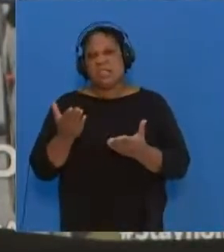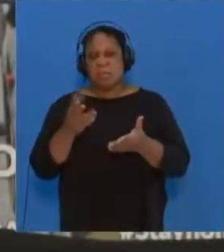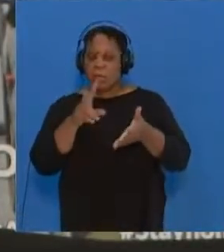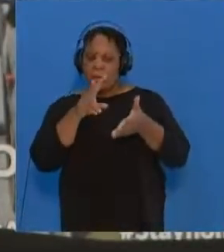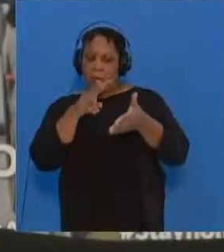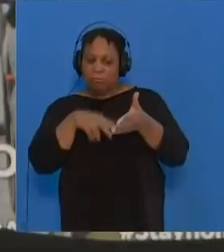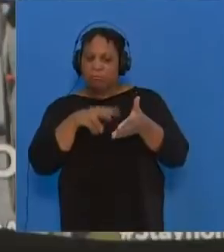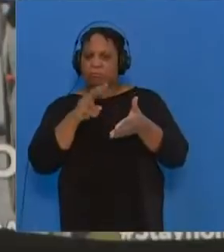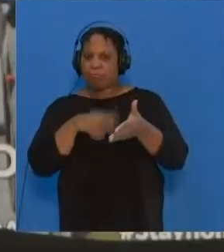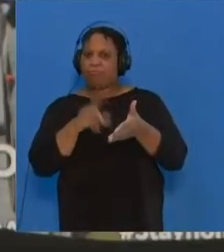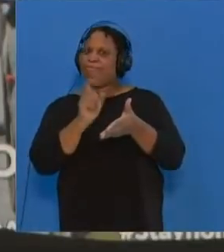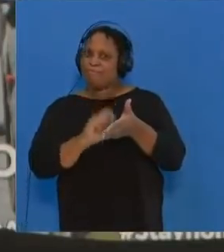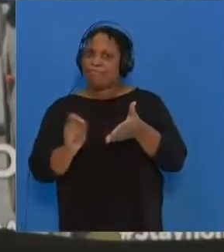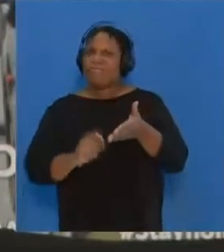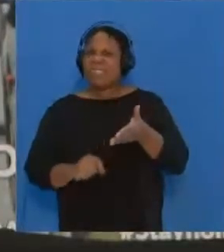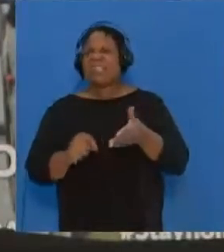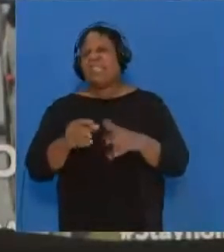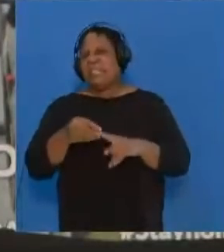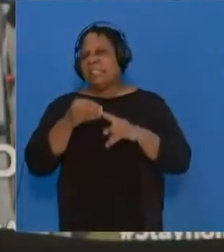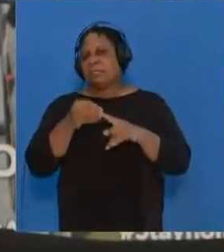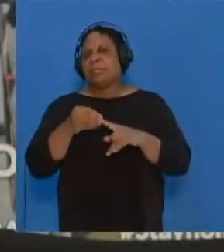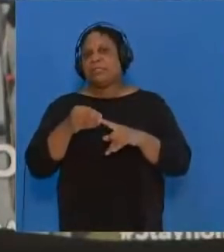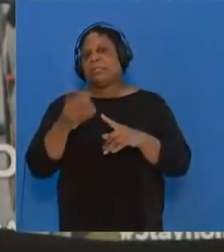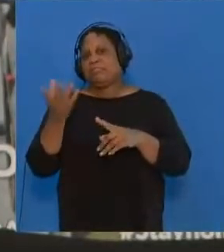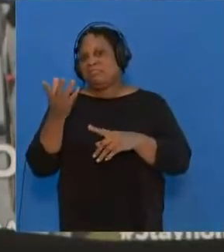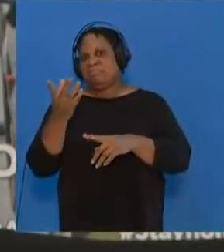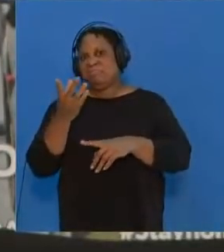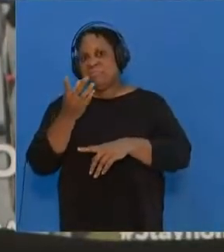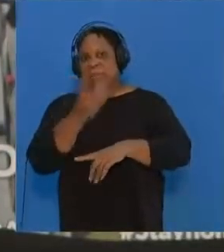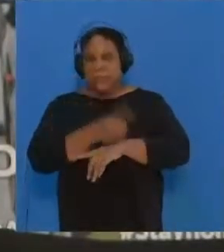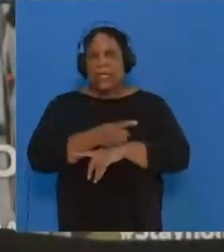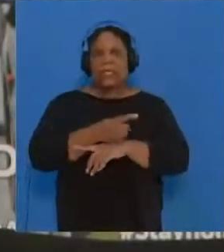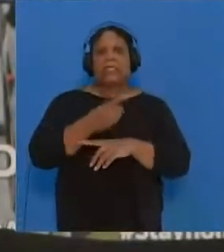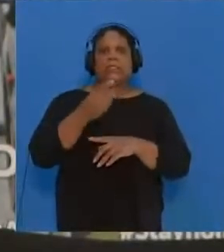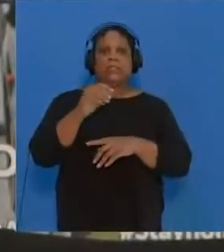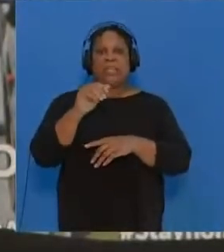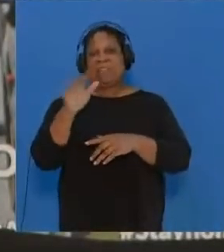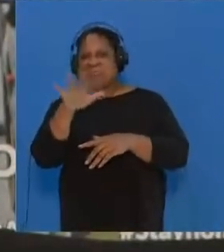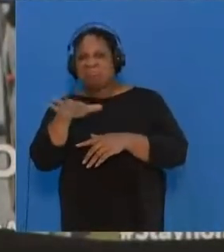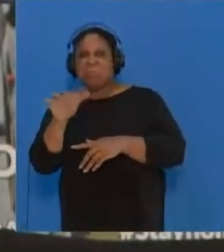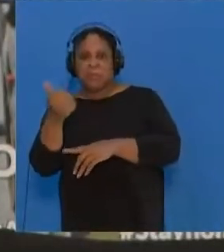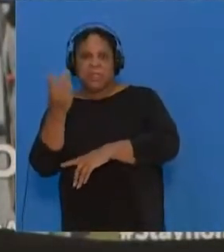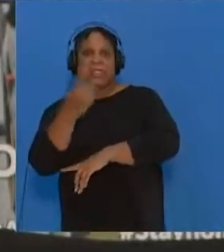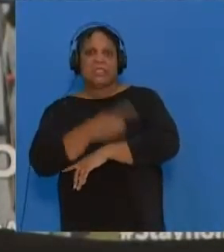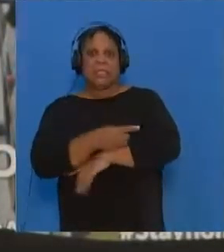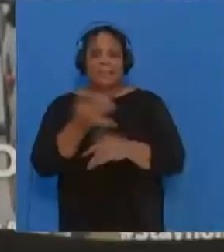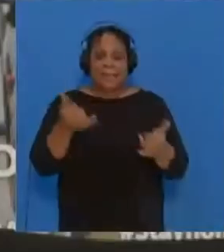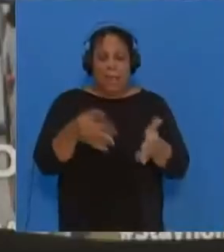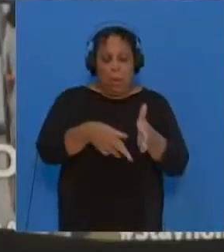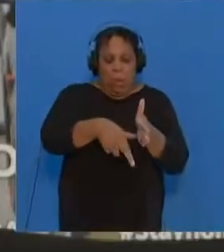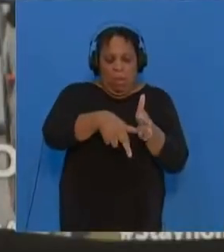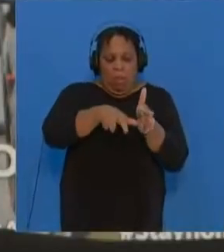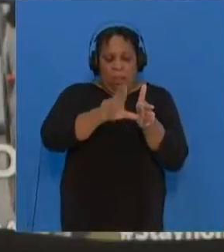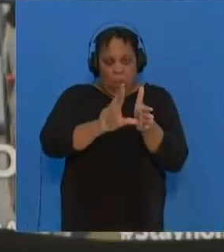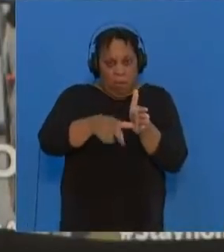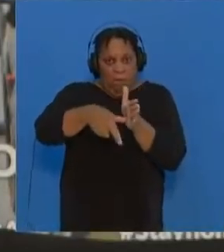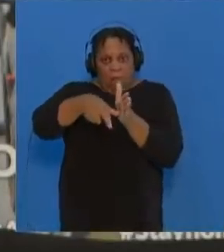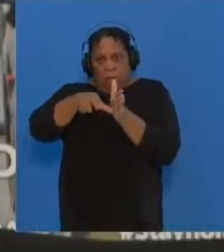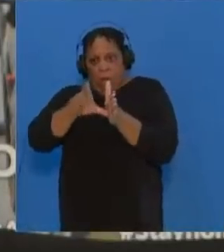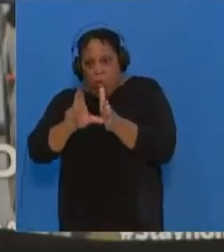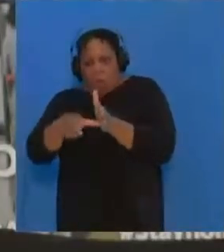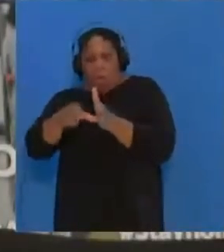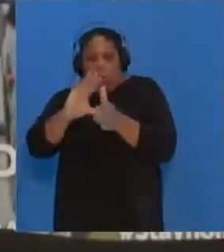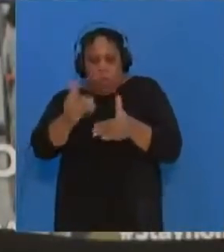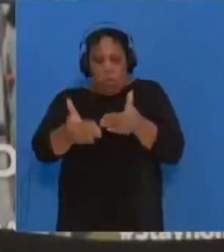and it is a specific amount of days, 10 days to file a response. And so we're literally going through the